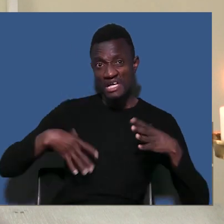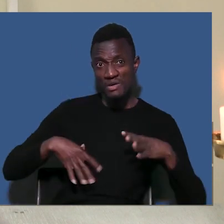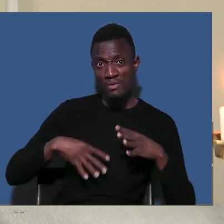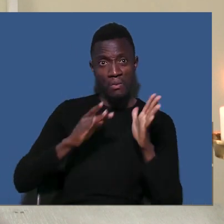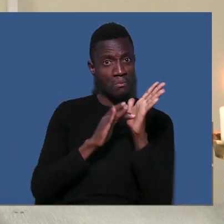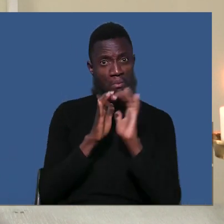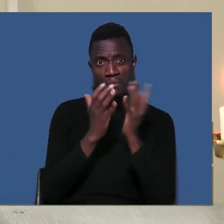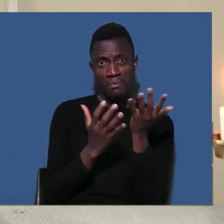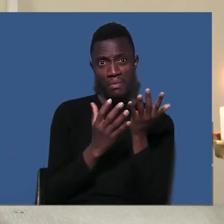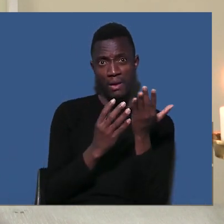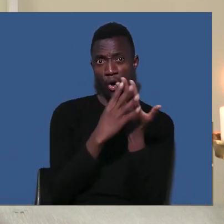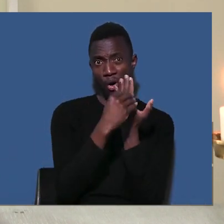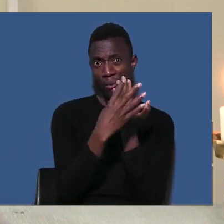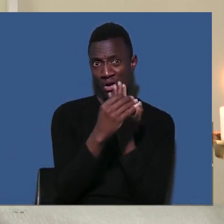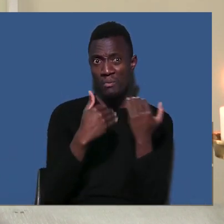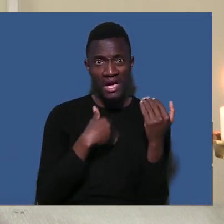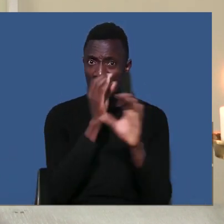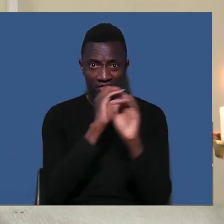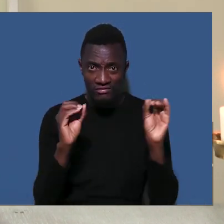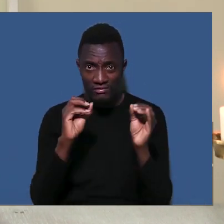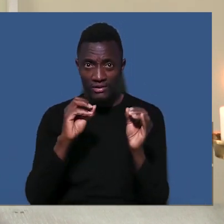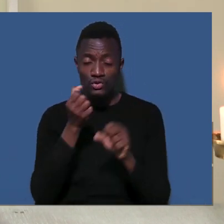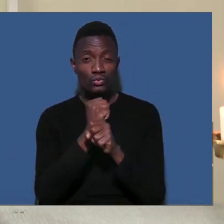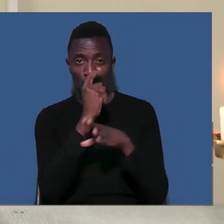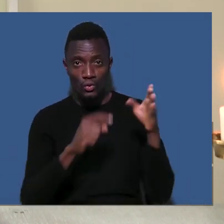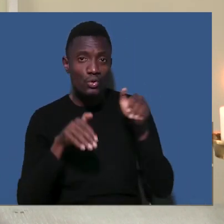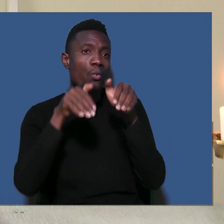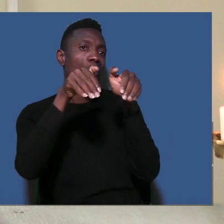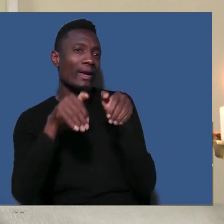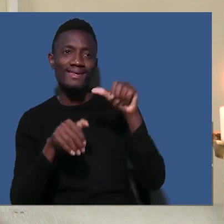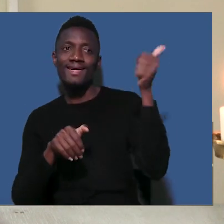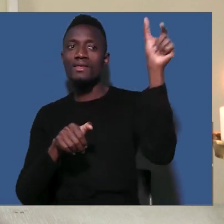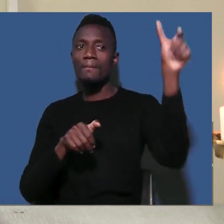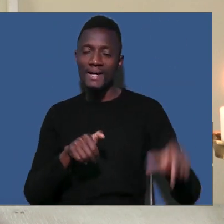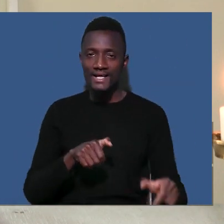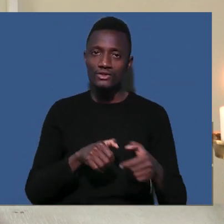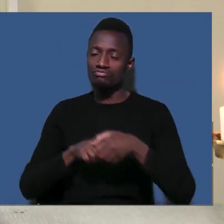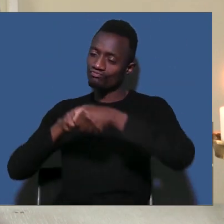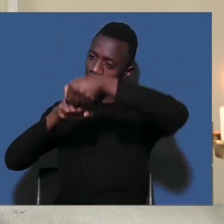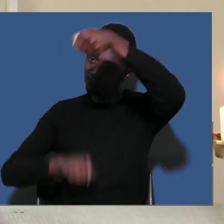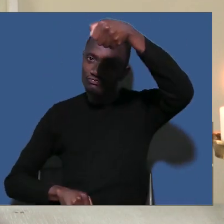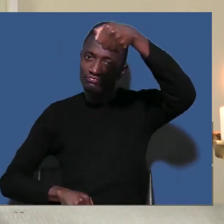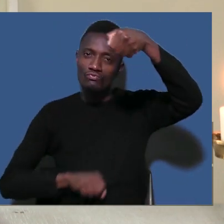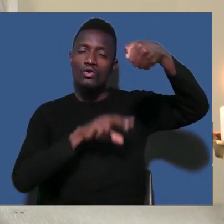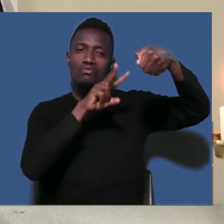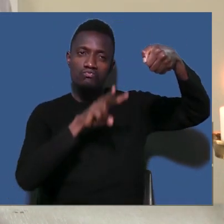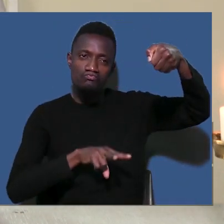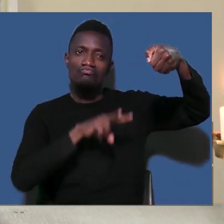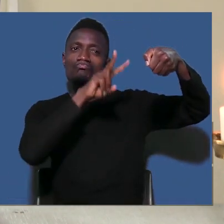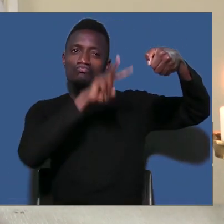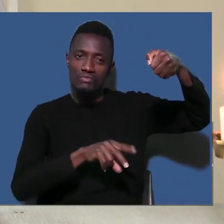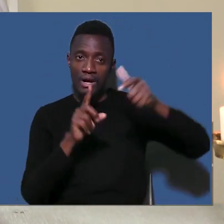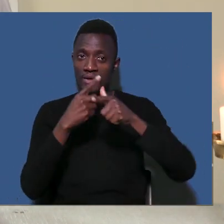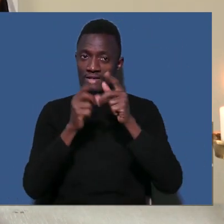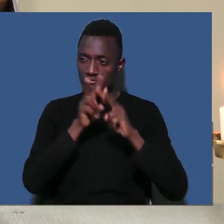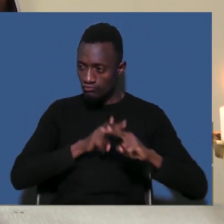they would wait for the scripture to be read for them, and then they would have to memorize it, and then share the